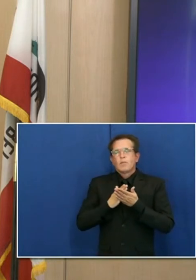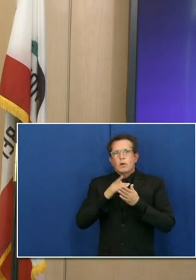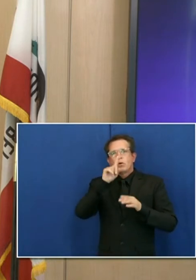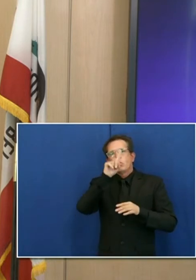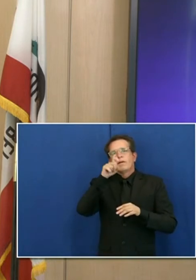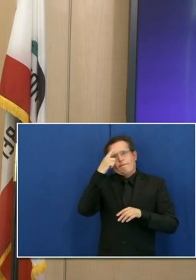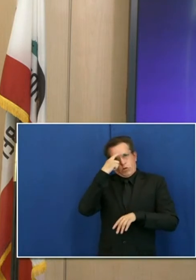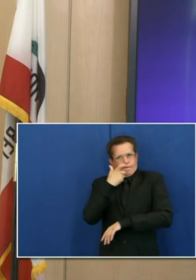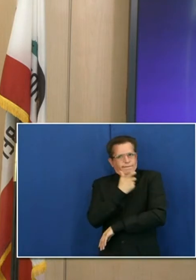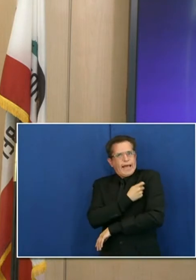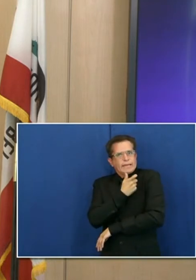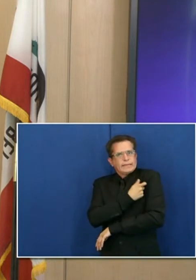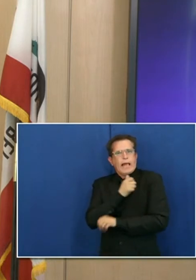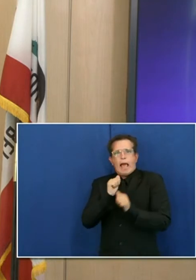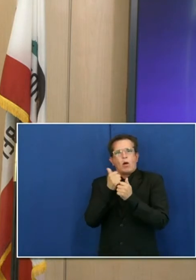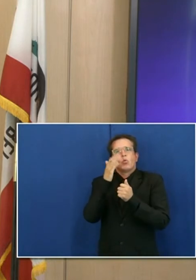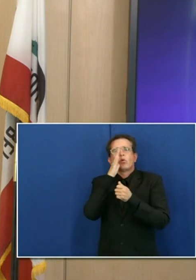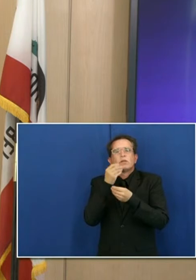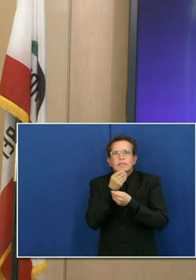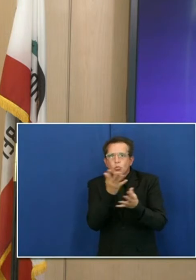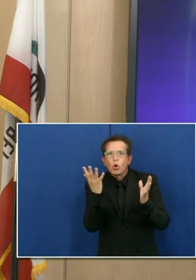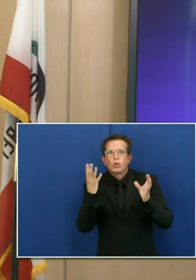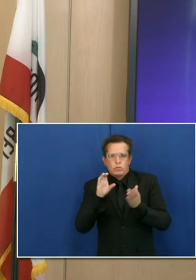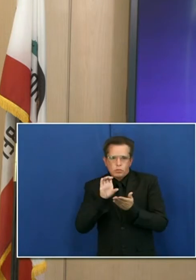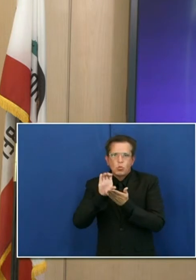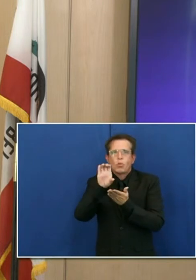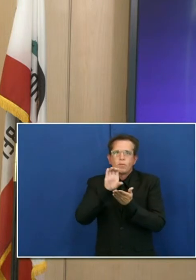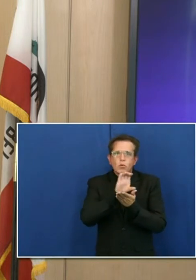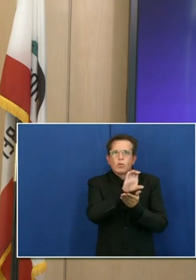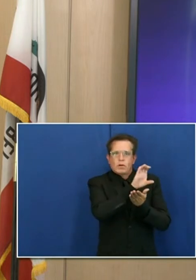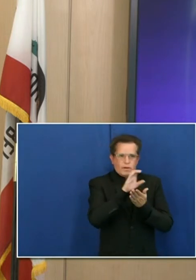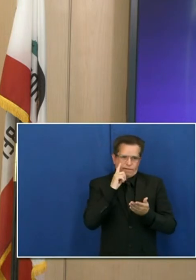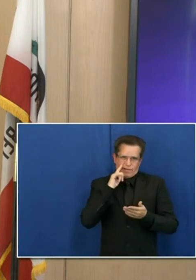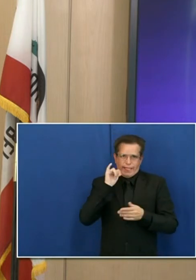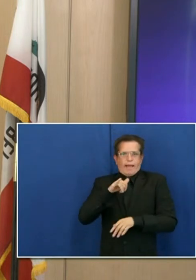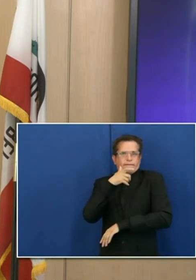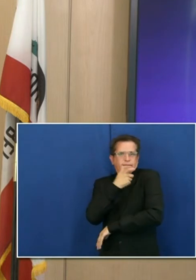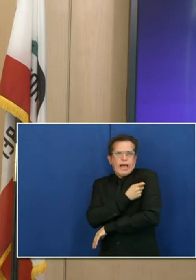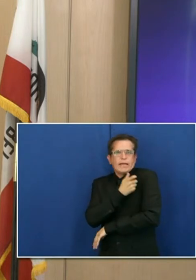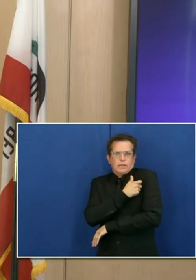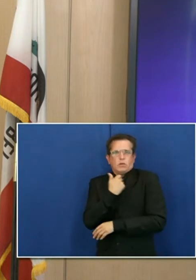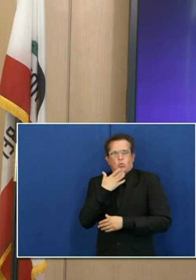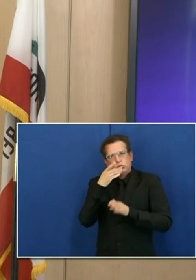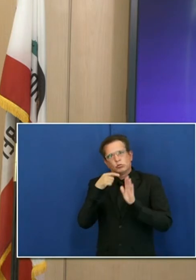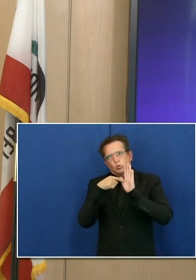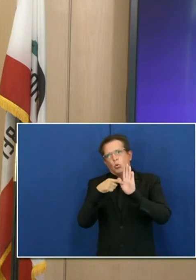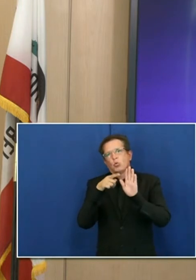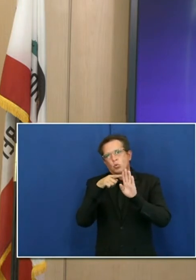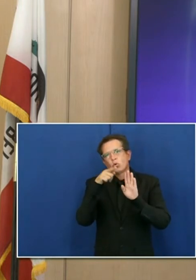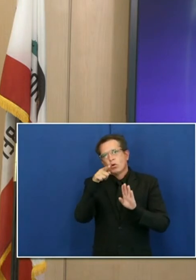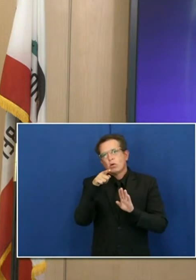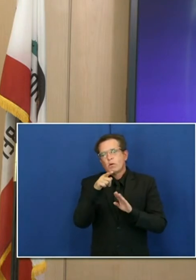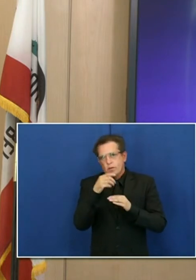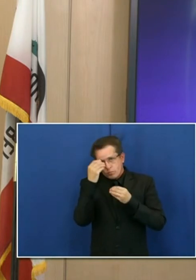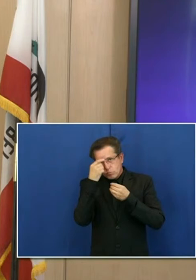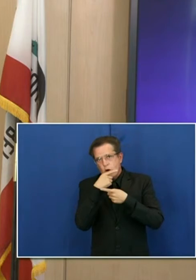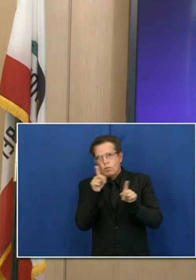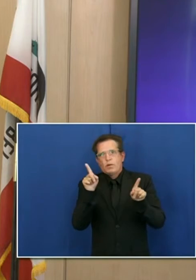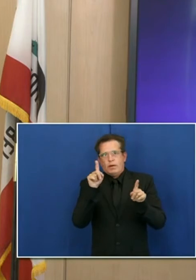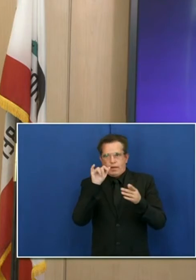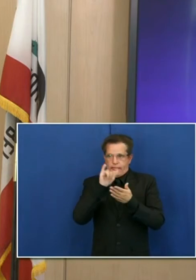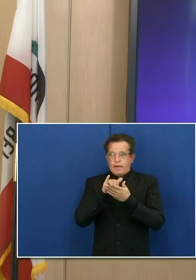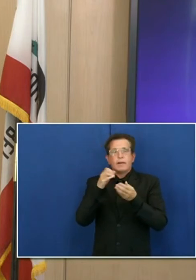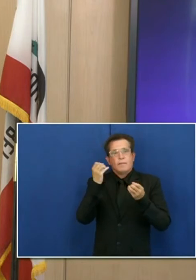distribution and the sequencing of that and the process of that, and I just want to very quickly share with you that a lot of